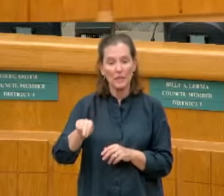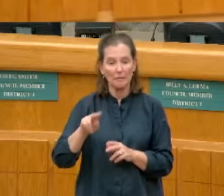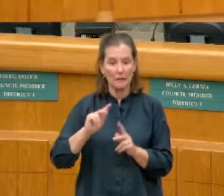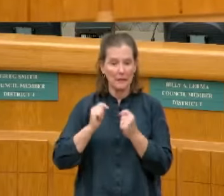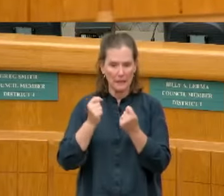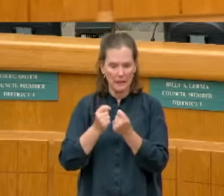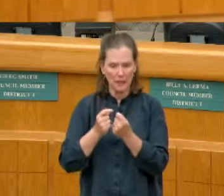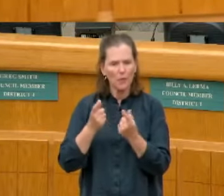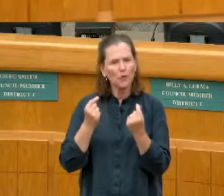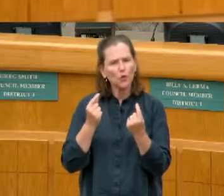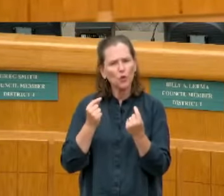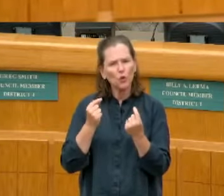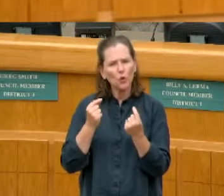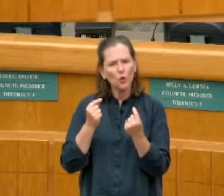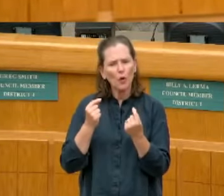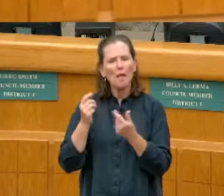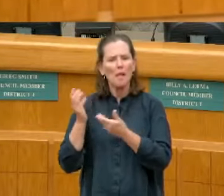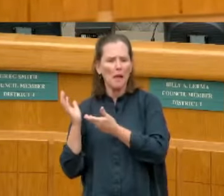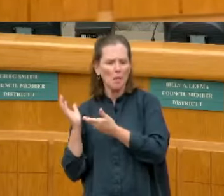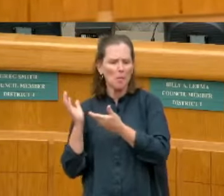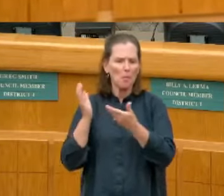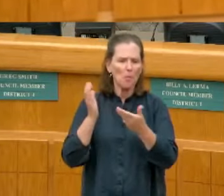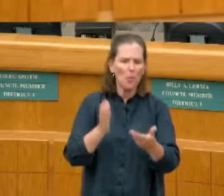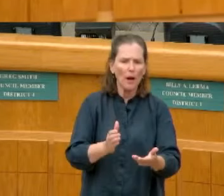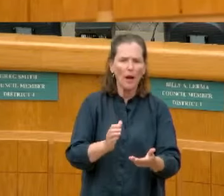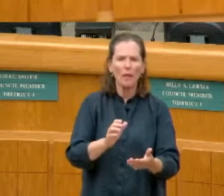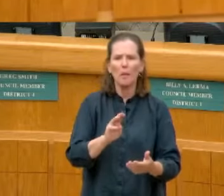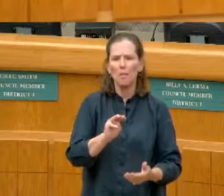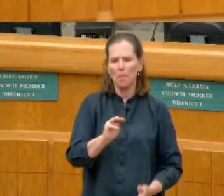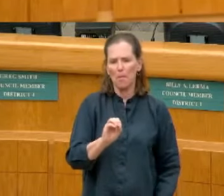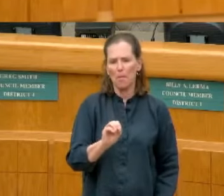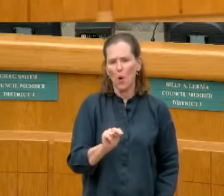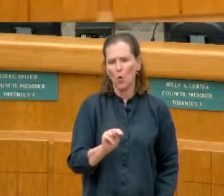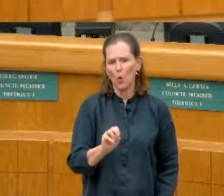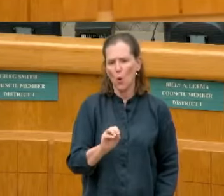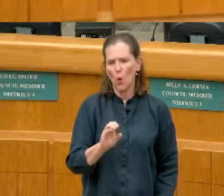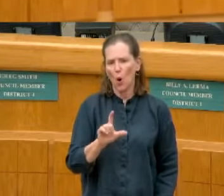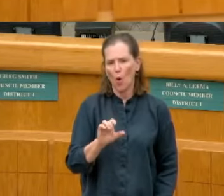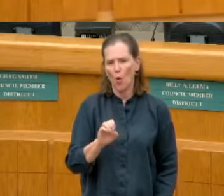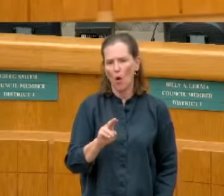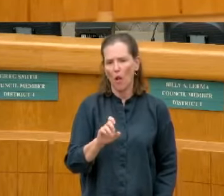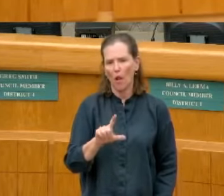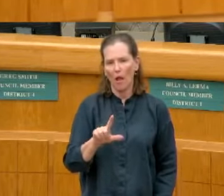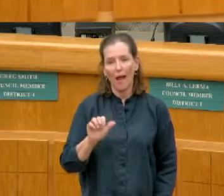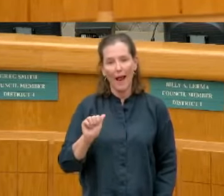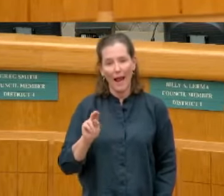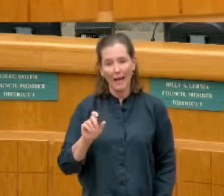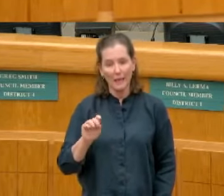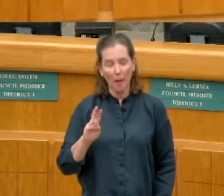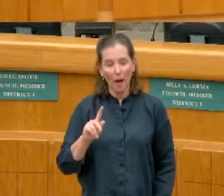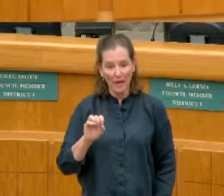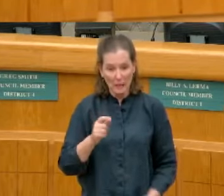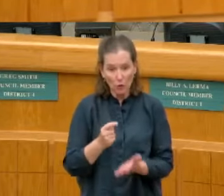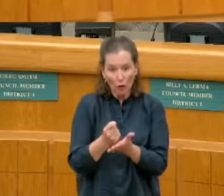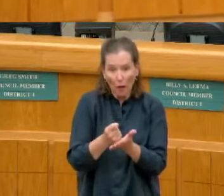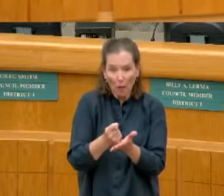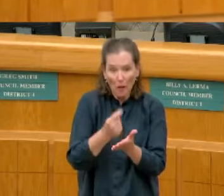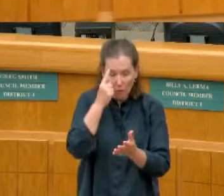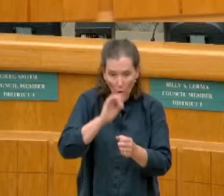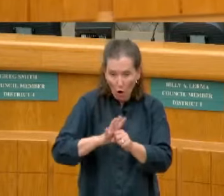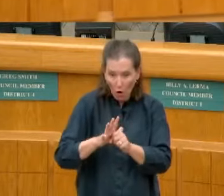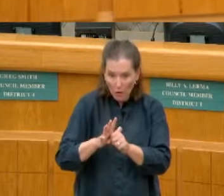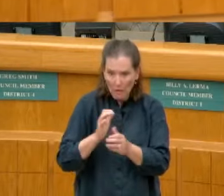the monoclonal antibodies directly to those who are in need but cannot travel. This is a really terrific service